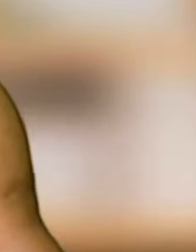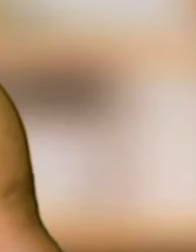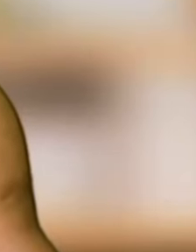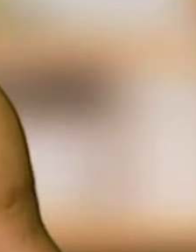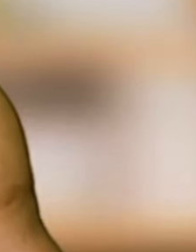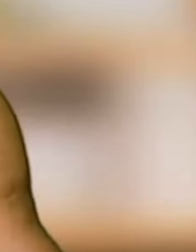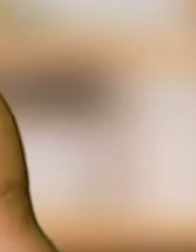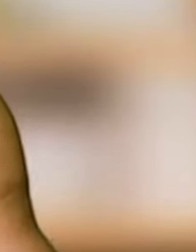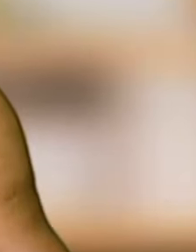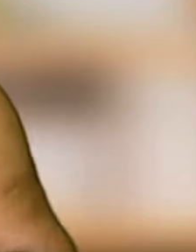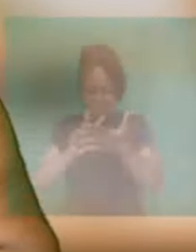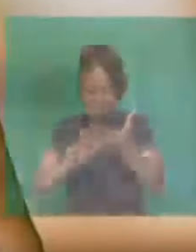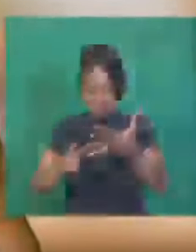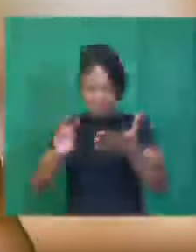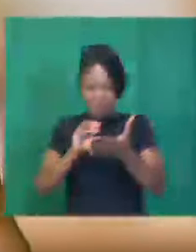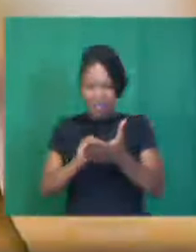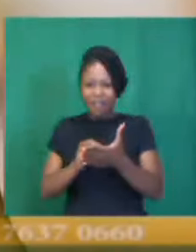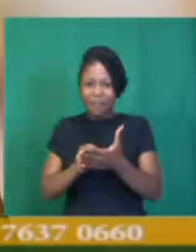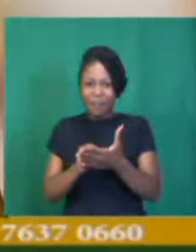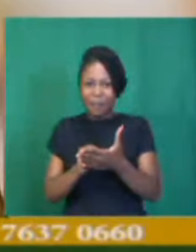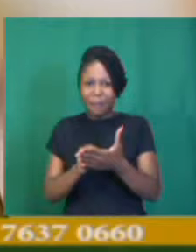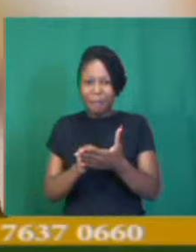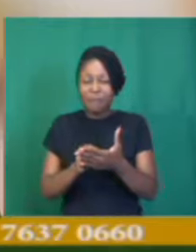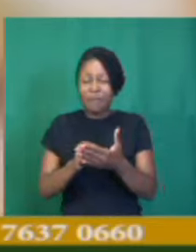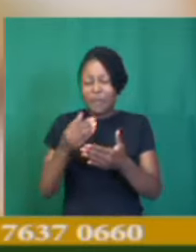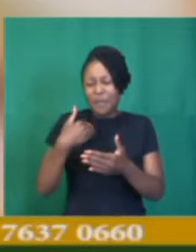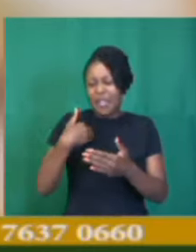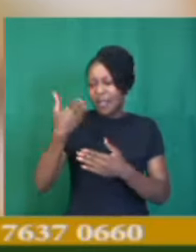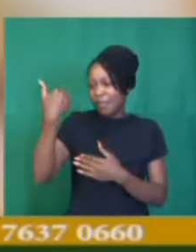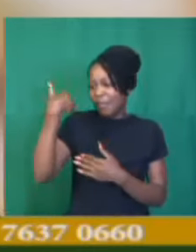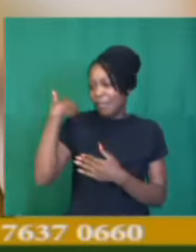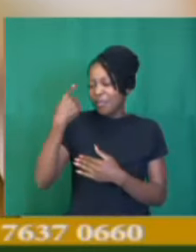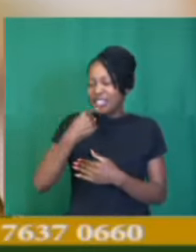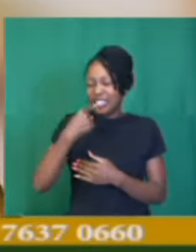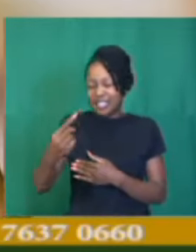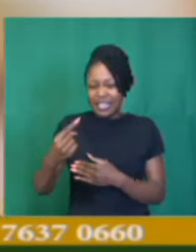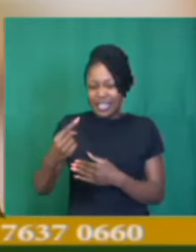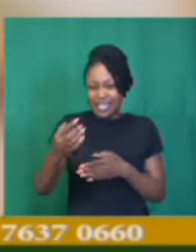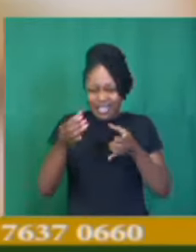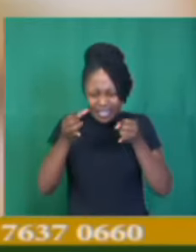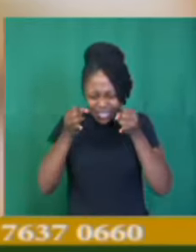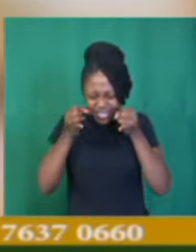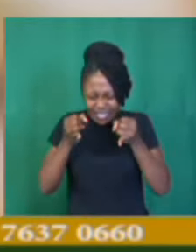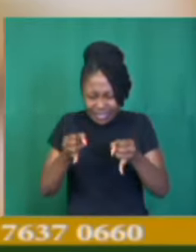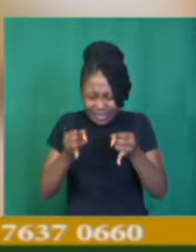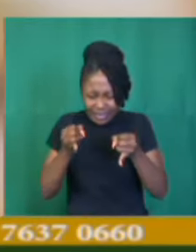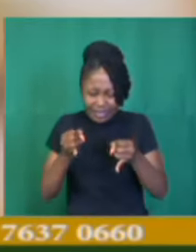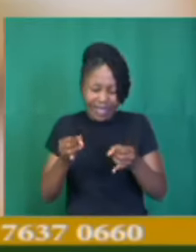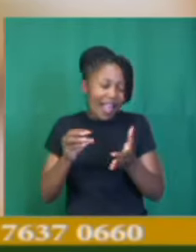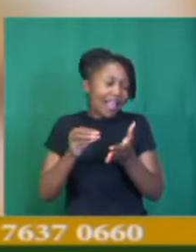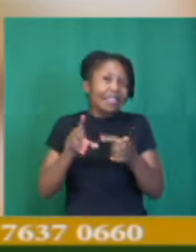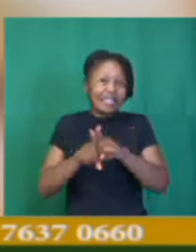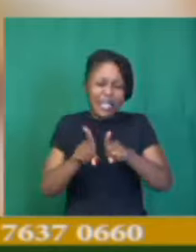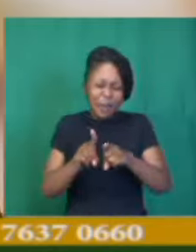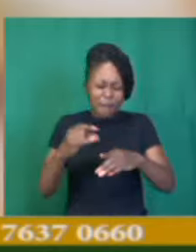Like I had said earlier, intensive reading, I also termed it as speed reading. This is when you are